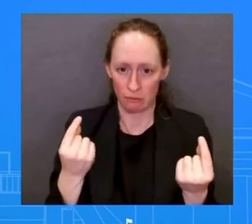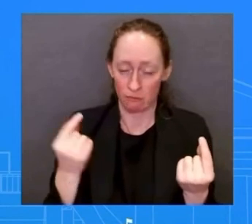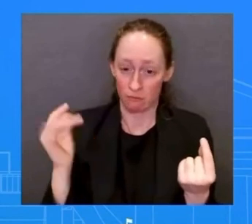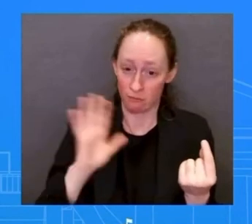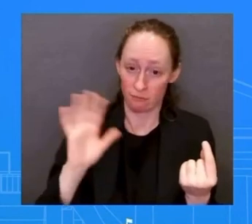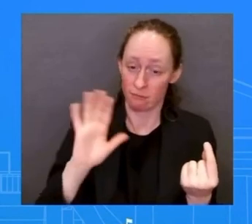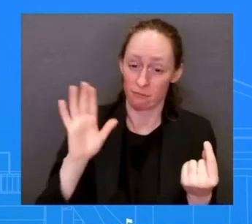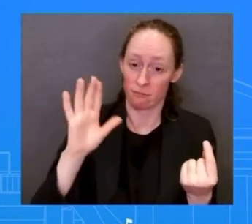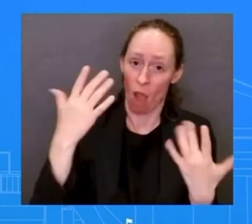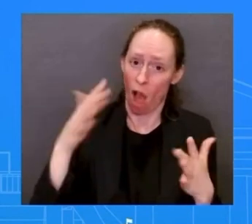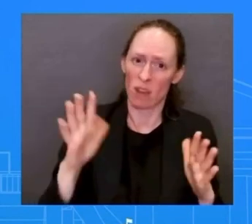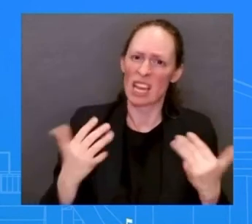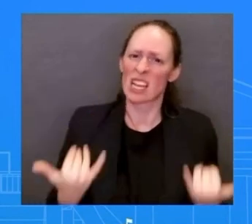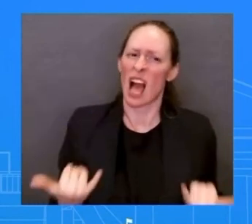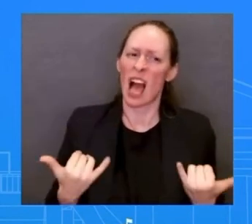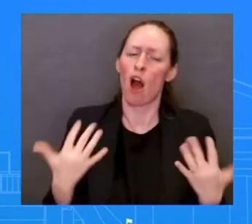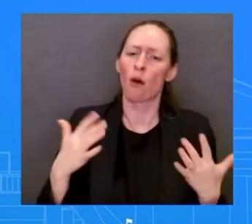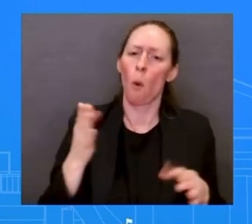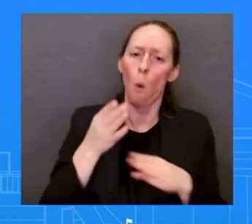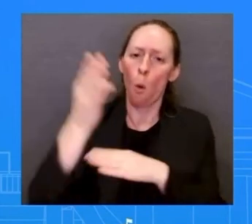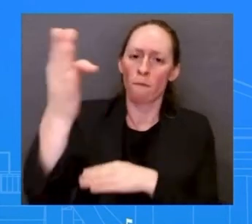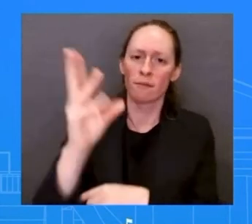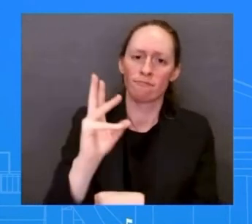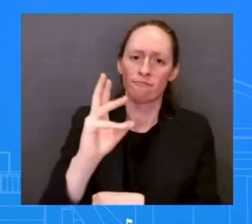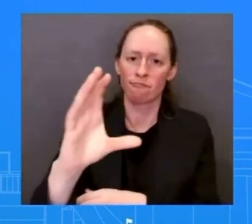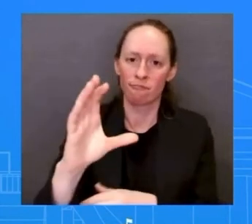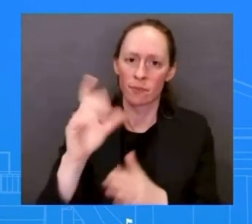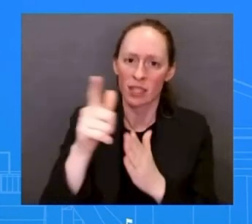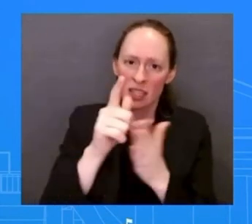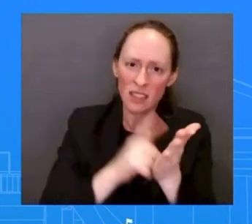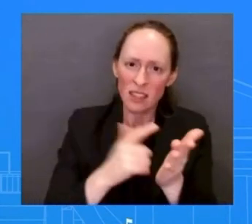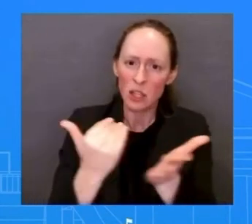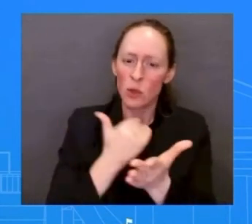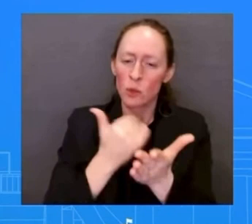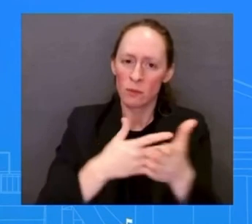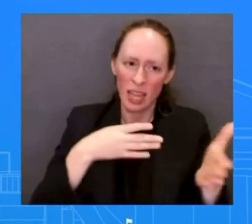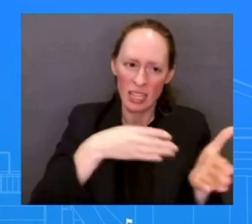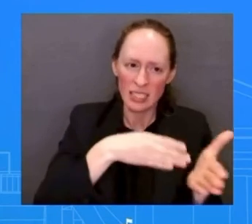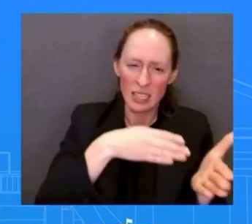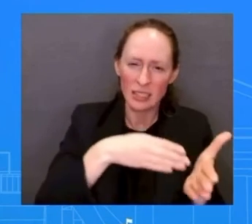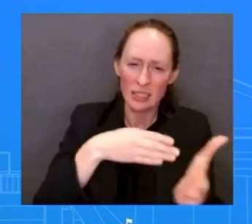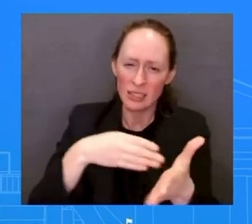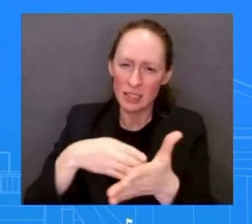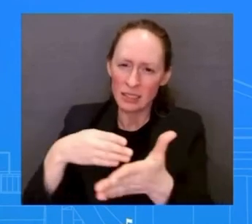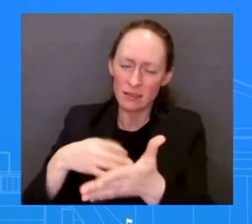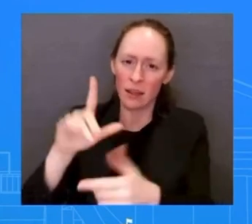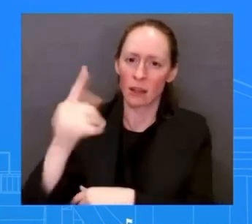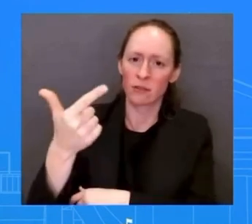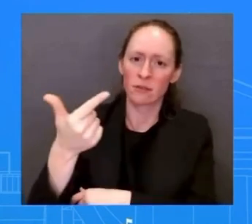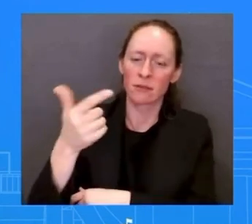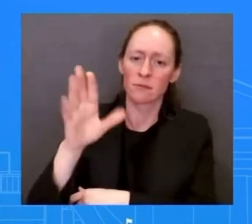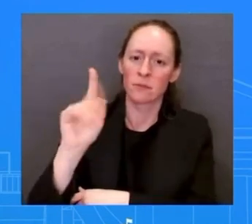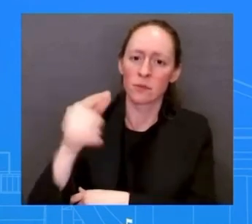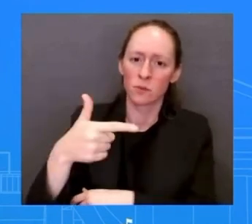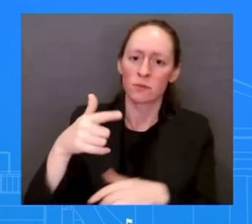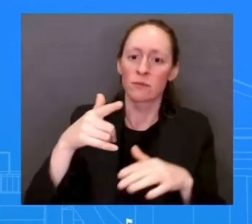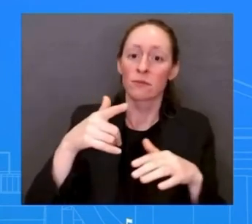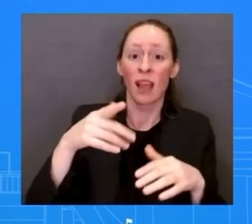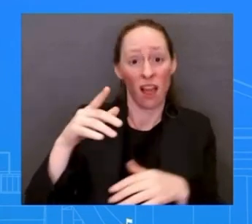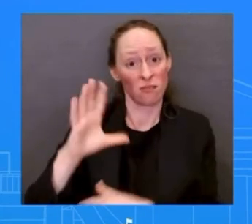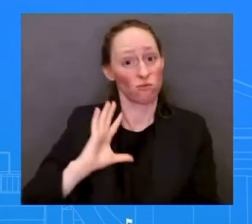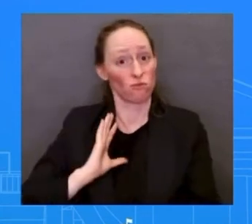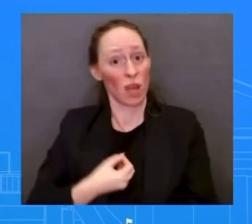kids and their parents, it is incredibly disappointing. It is incredibly disappointing. This is a vulnerable community, along with others, that have